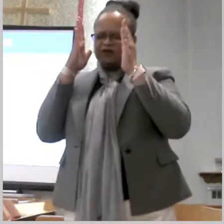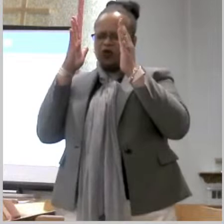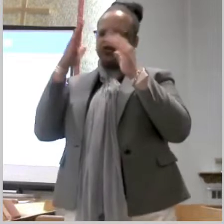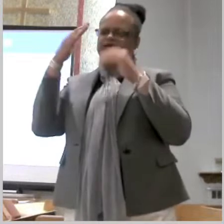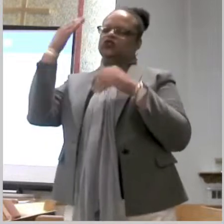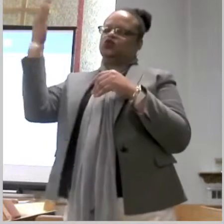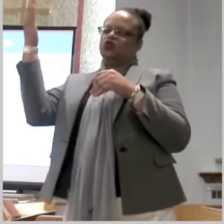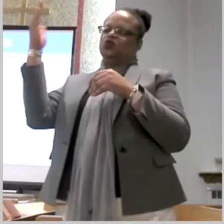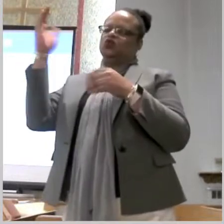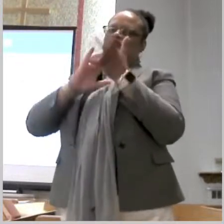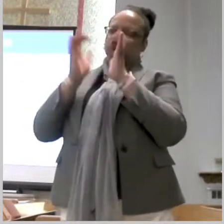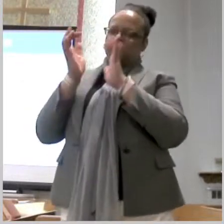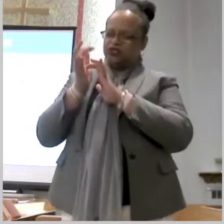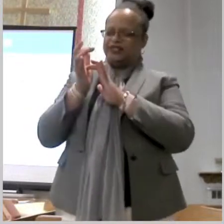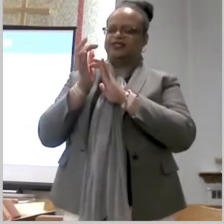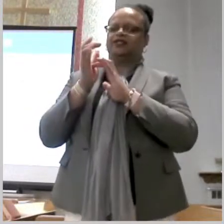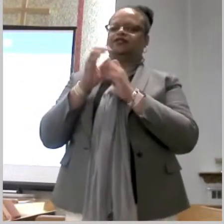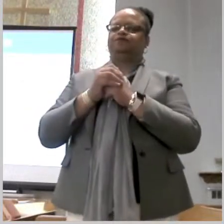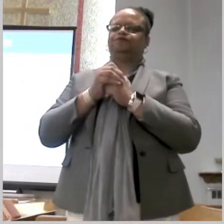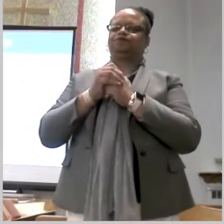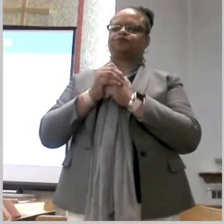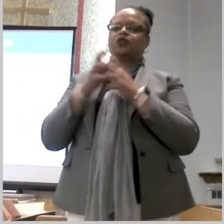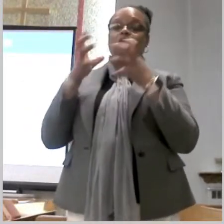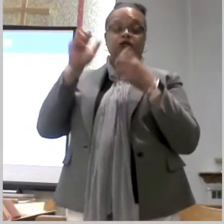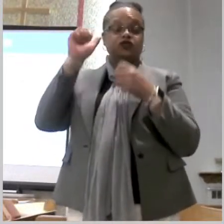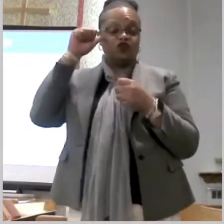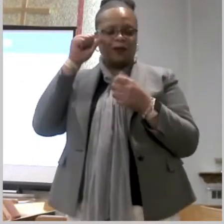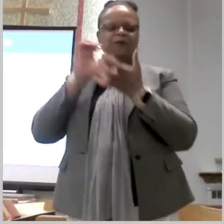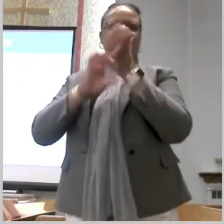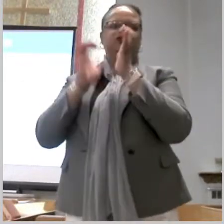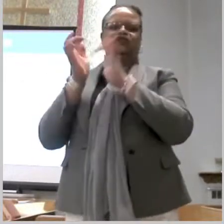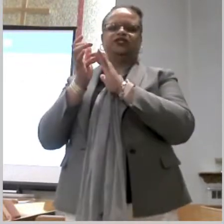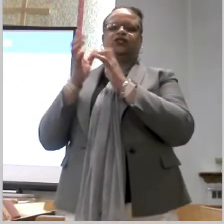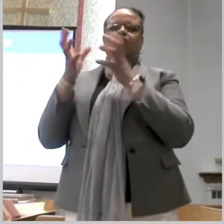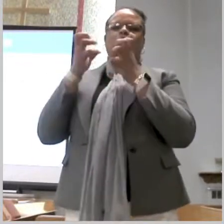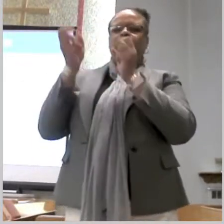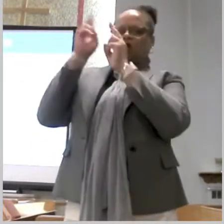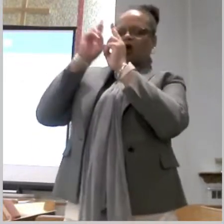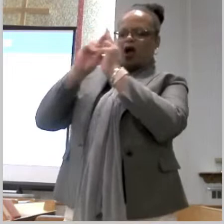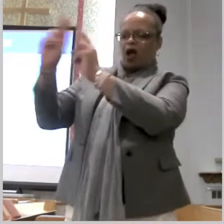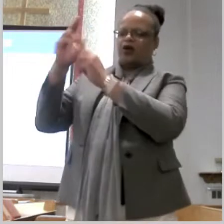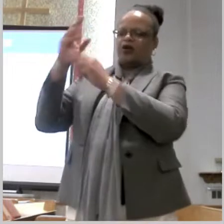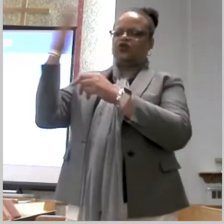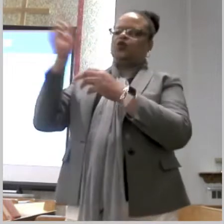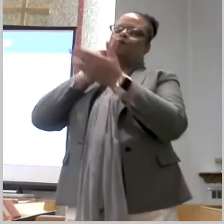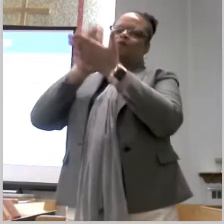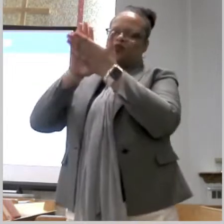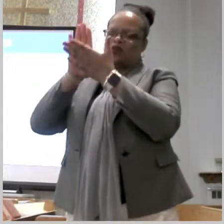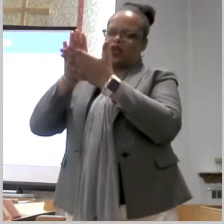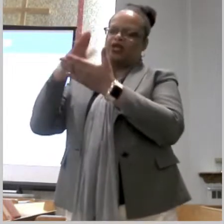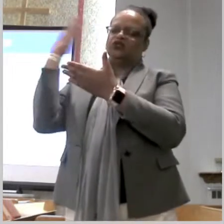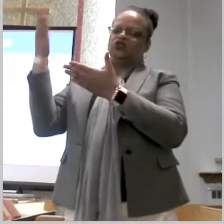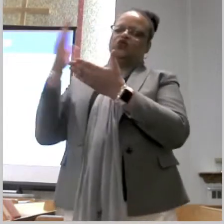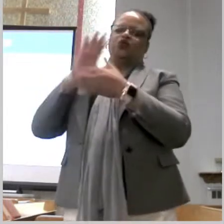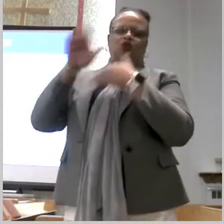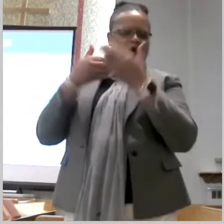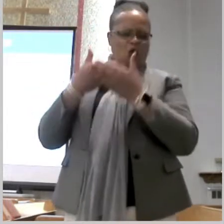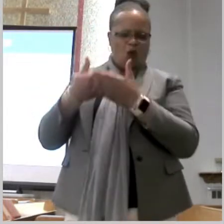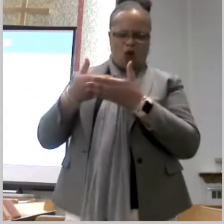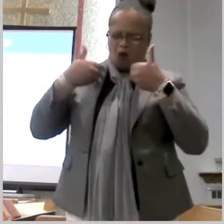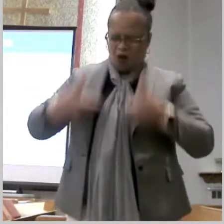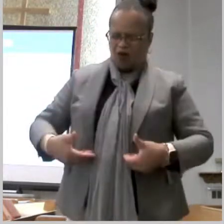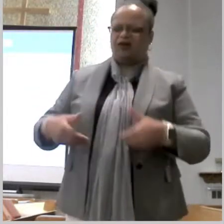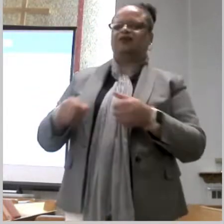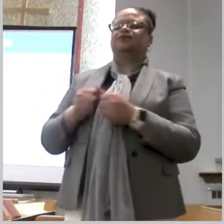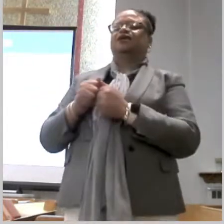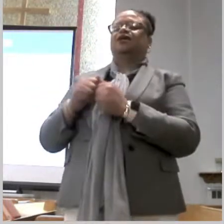focus on you and Jesus Christ. Father, we want to remember him. We want to honor you, Father, and praise you with all that we have through song